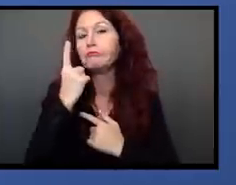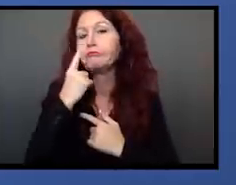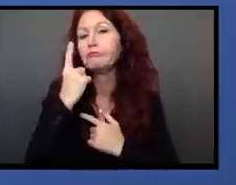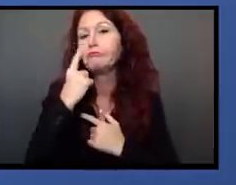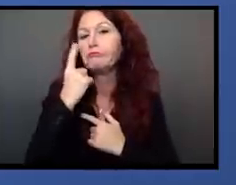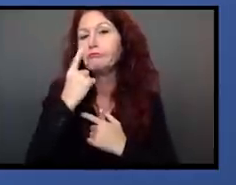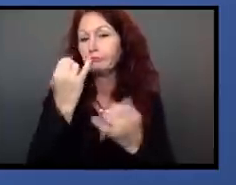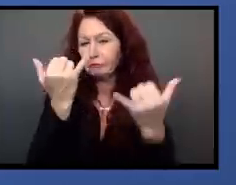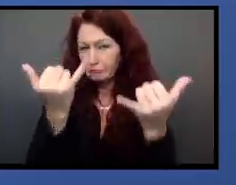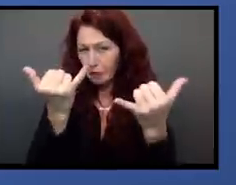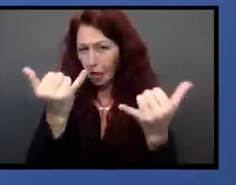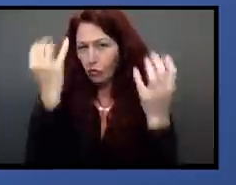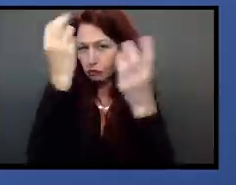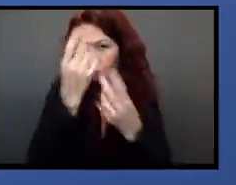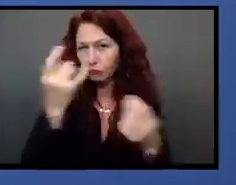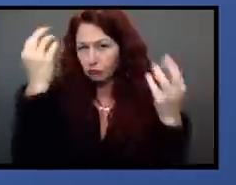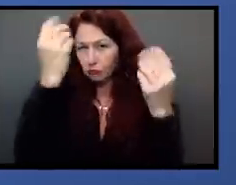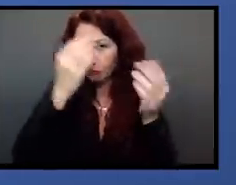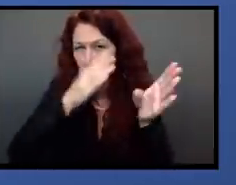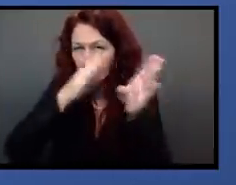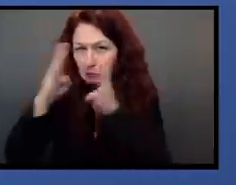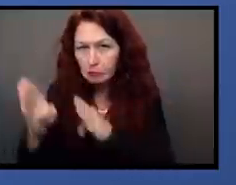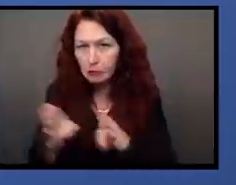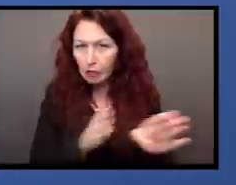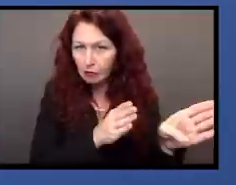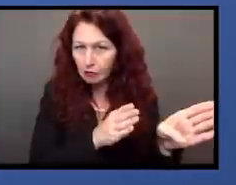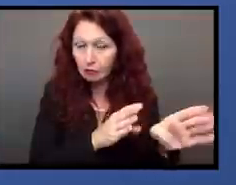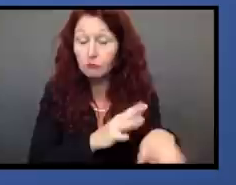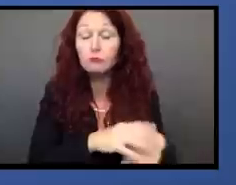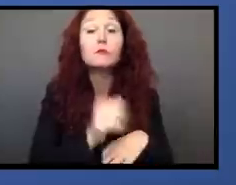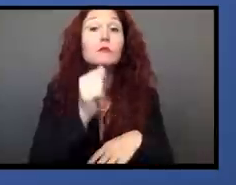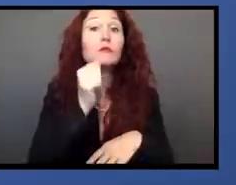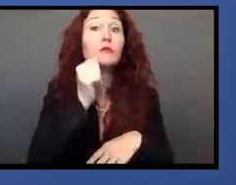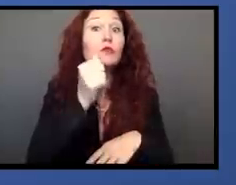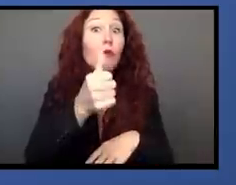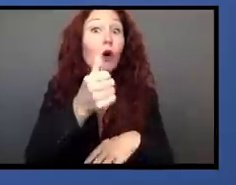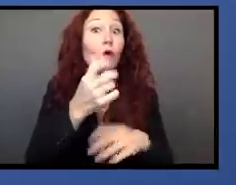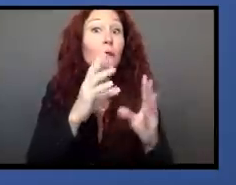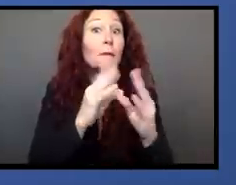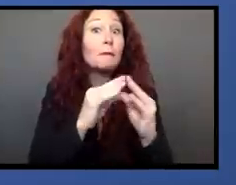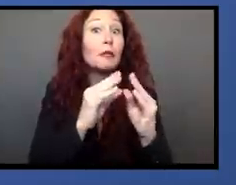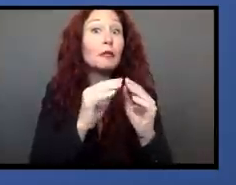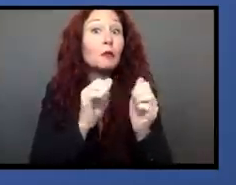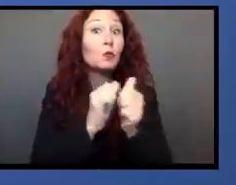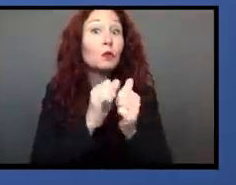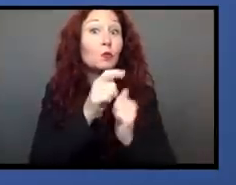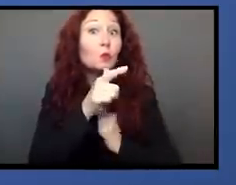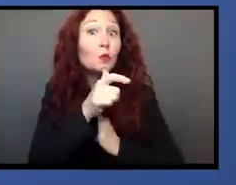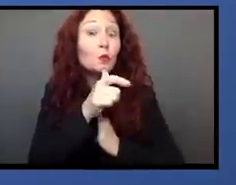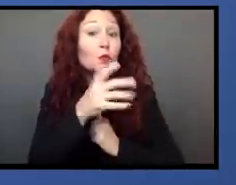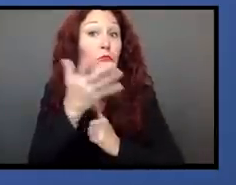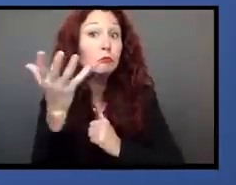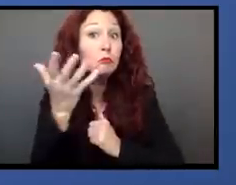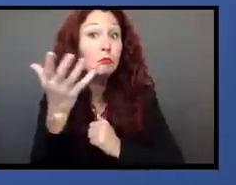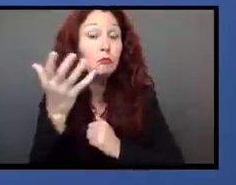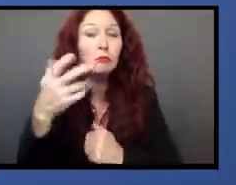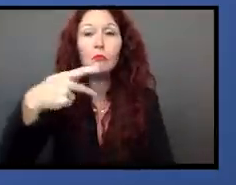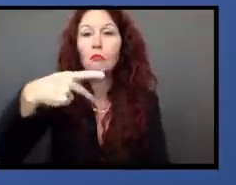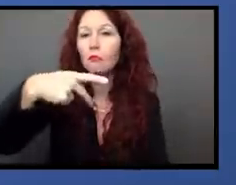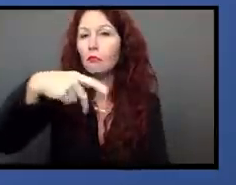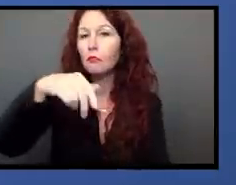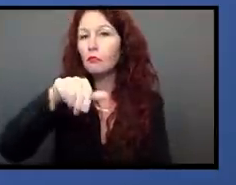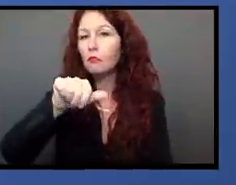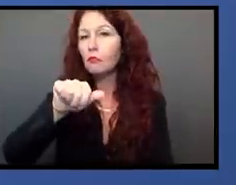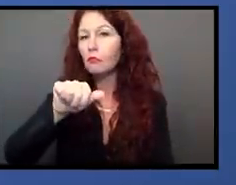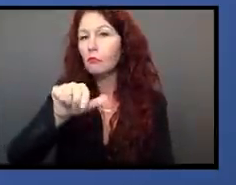Tomorrow, Wednesday, we will have our first virtual meeting to discuss parks and open spaces and what would be the conditions needed to make some